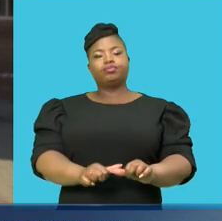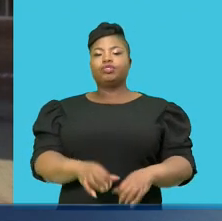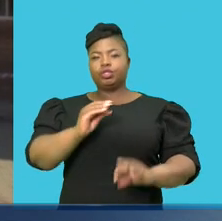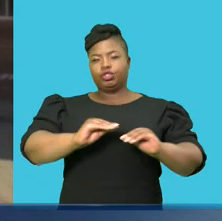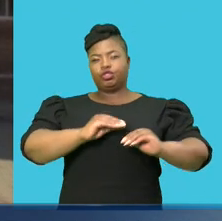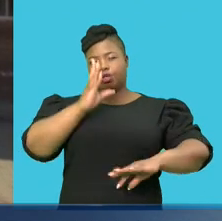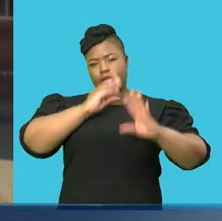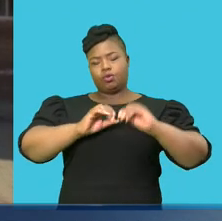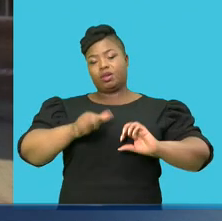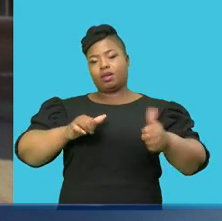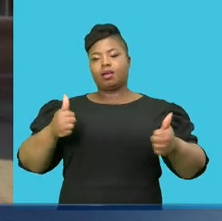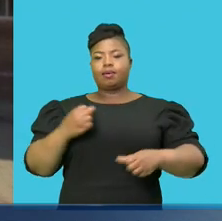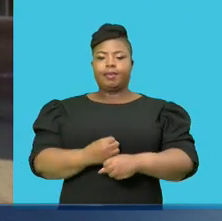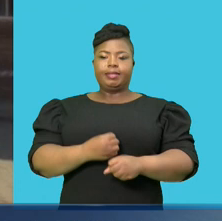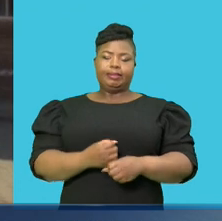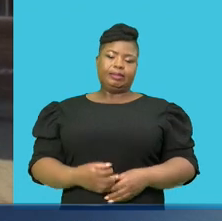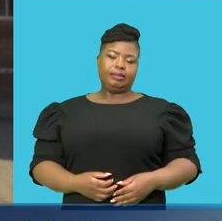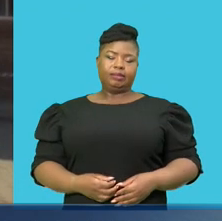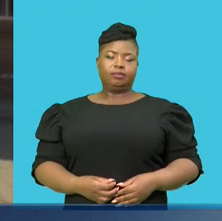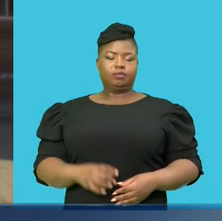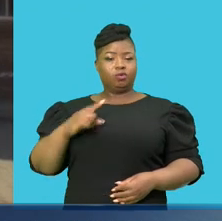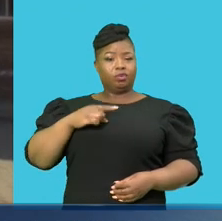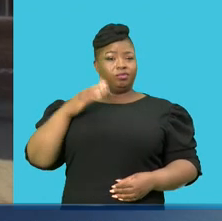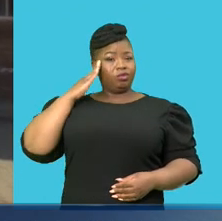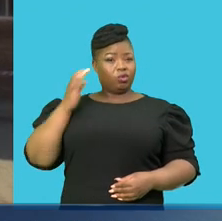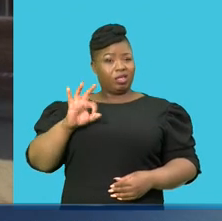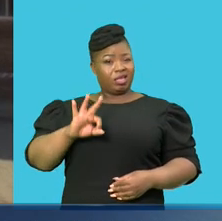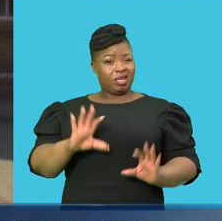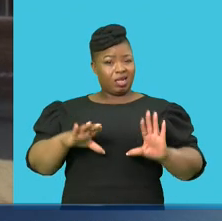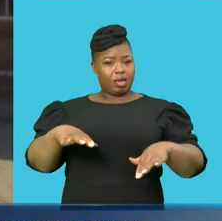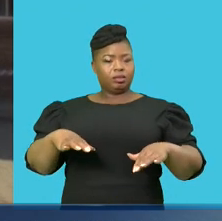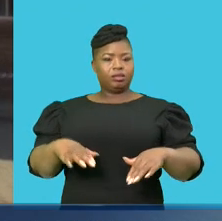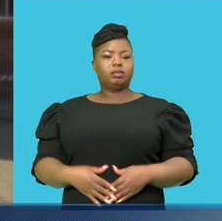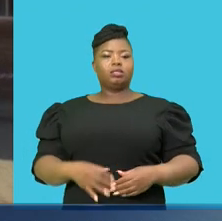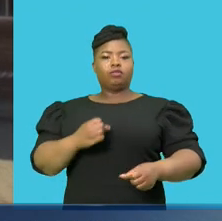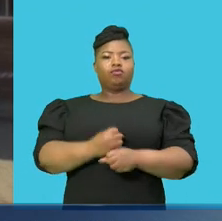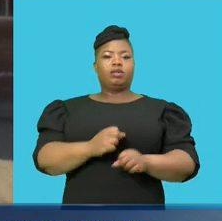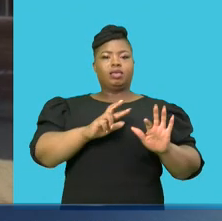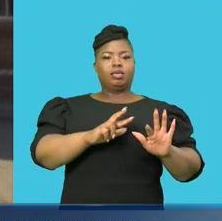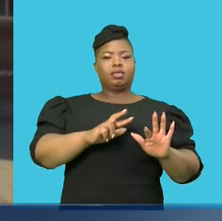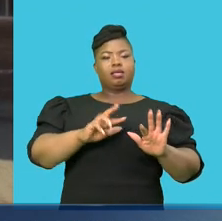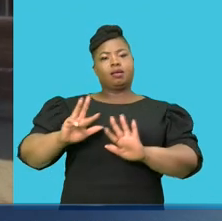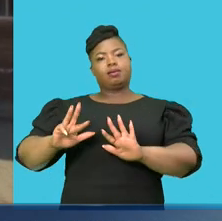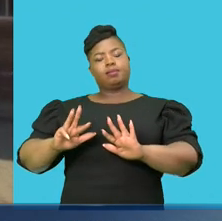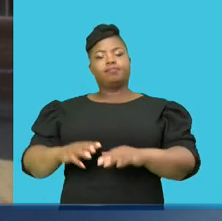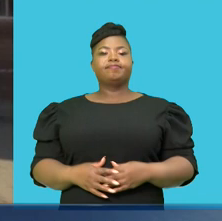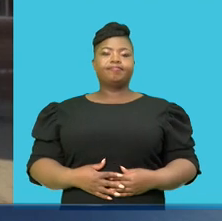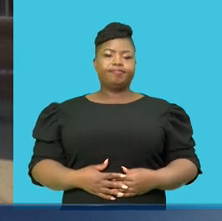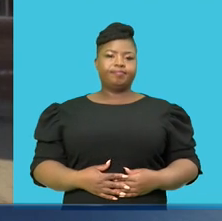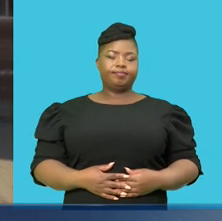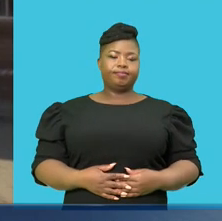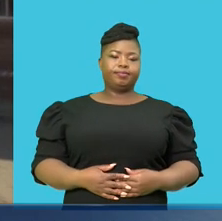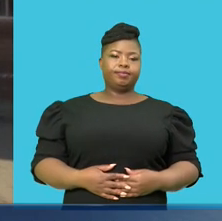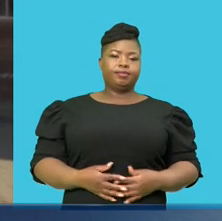all other grades. As it were you know that the three classes that are affected they are in the grade 8 and 9 block. So